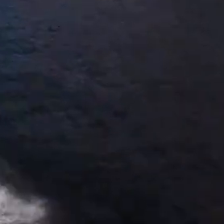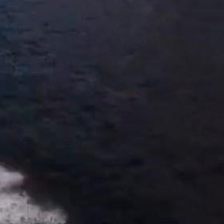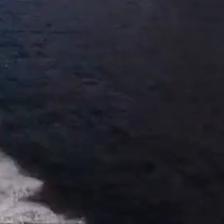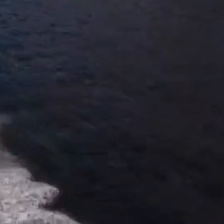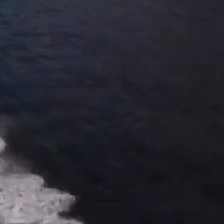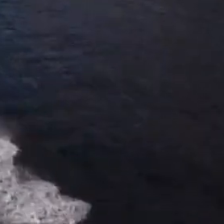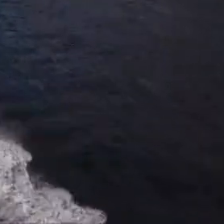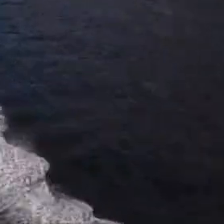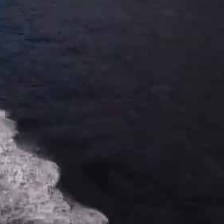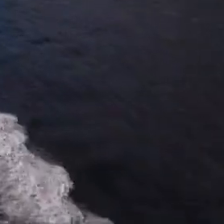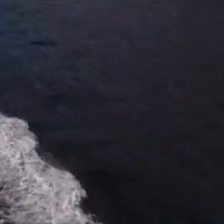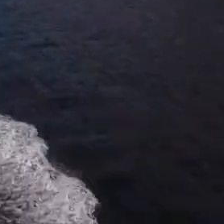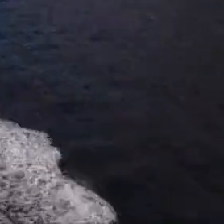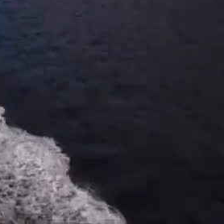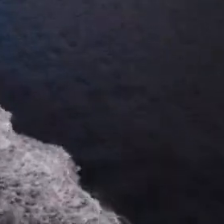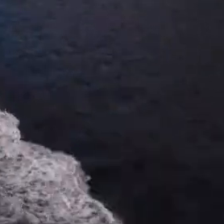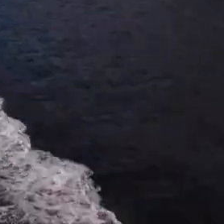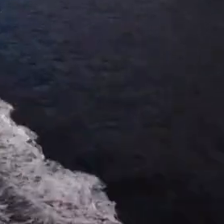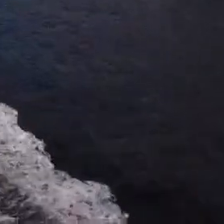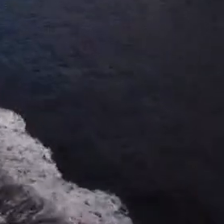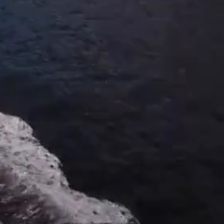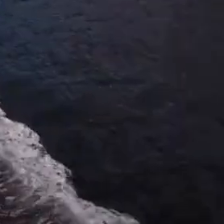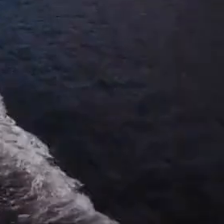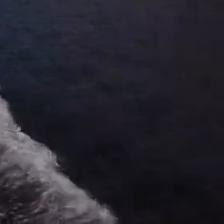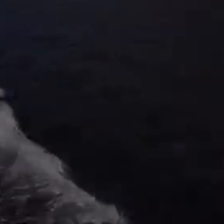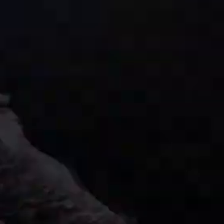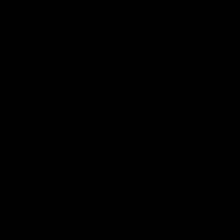Parksville Boathouse, where the dream begins.